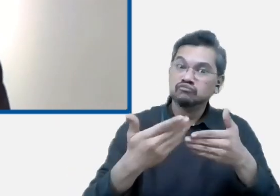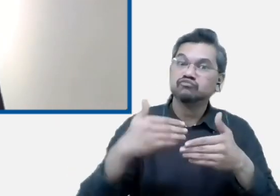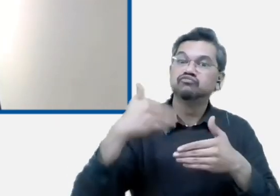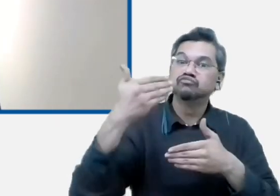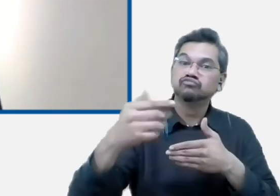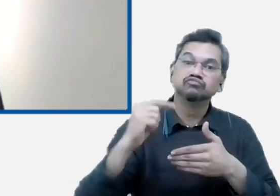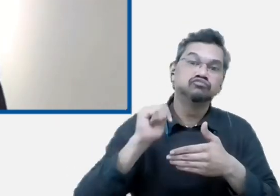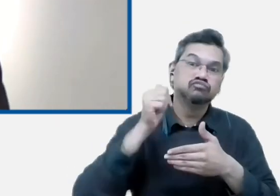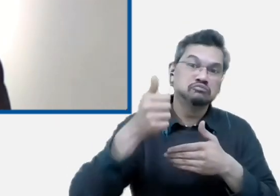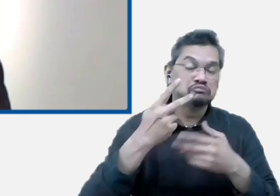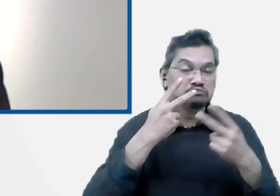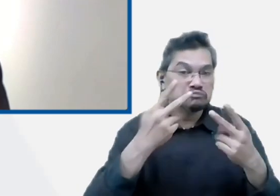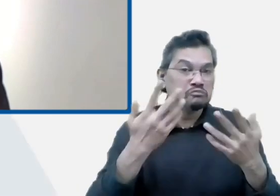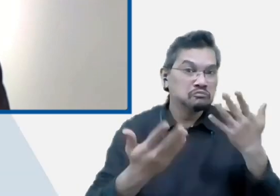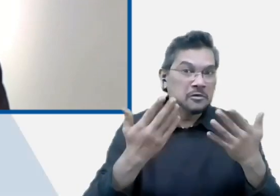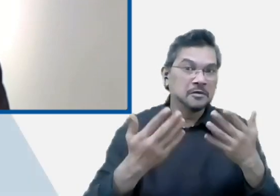All the best and goodbye.